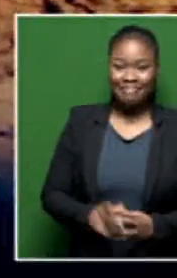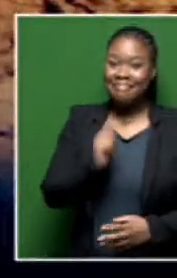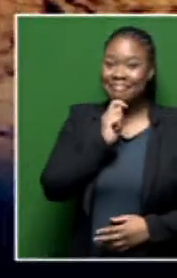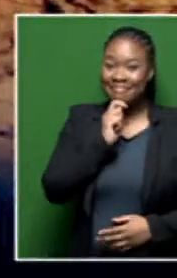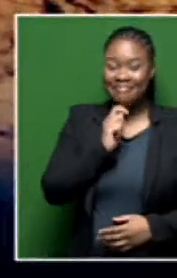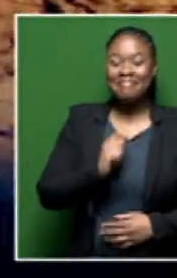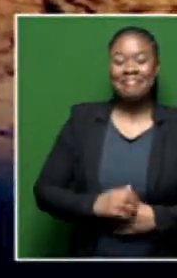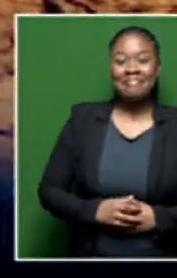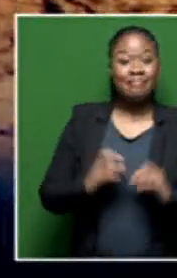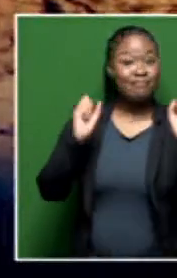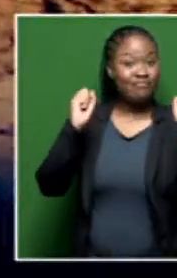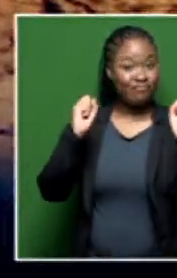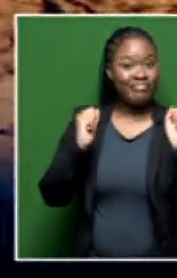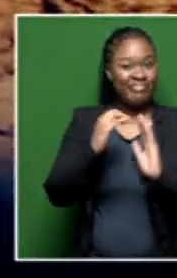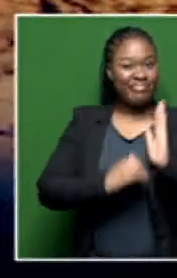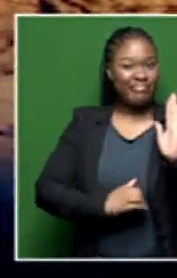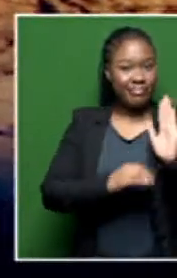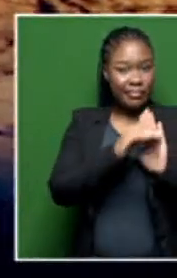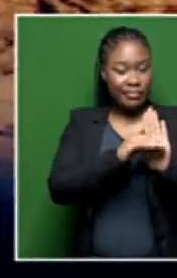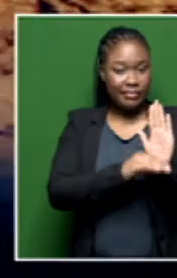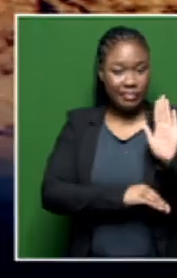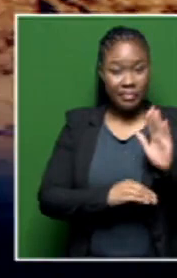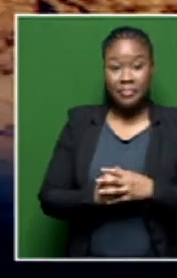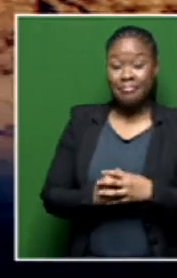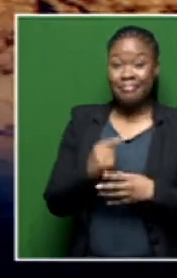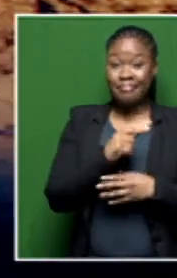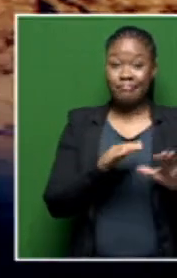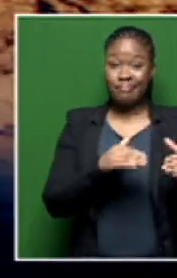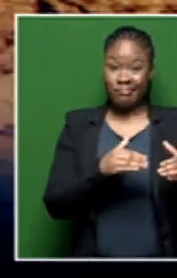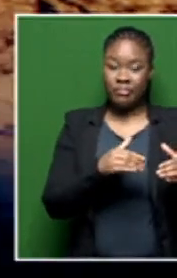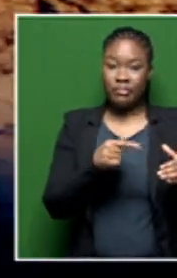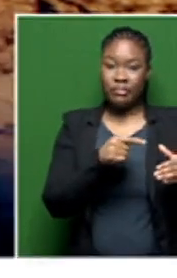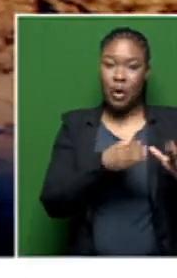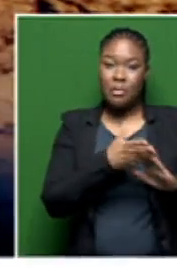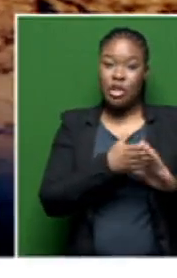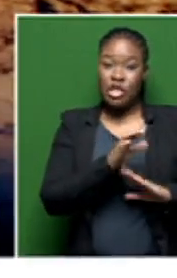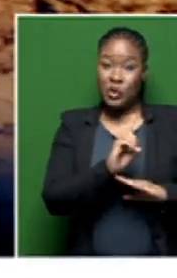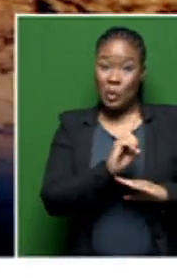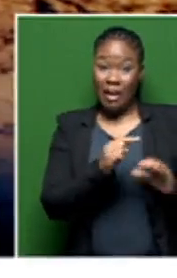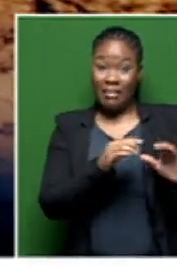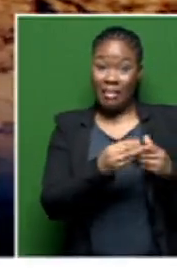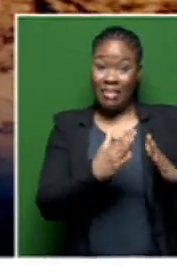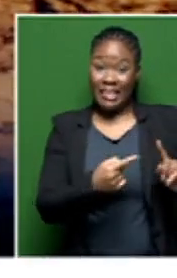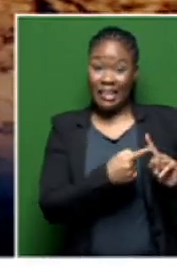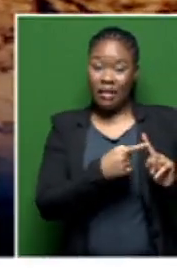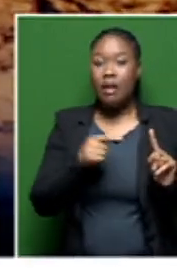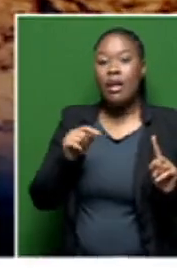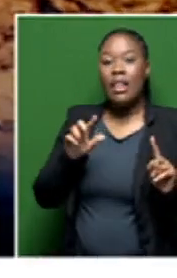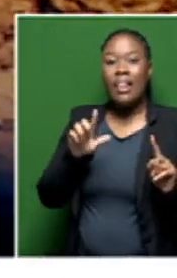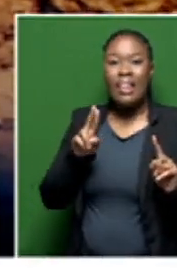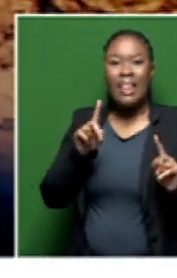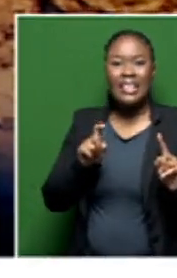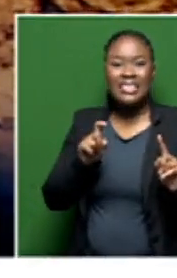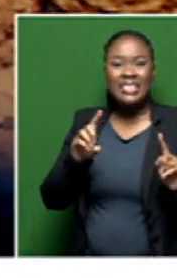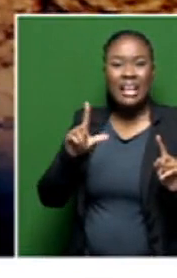A very good morning to you. Let's get into our 6:30 news headlines now. Operation Dudula leader Nhlanhla Lux Dlamini is expected to appear in the